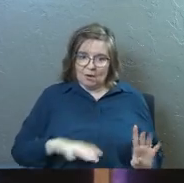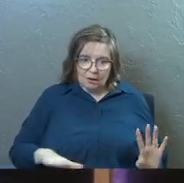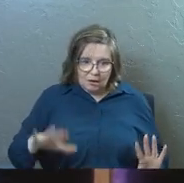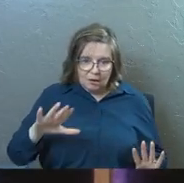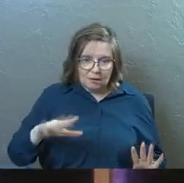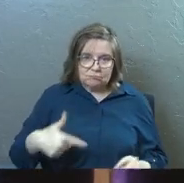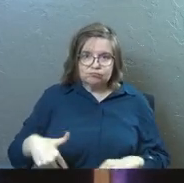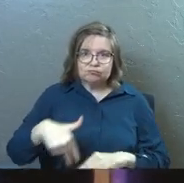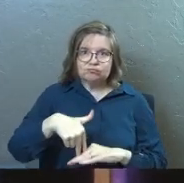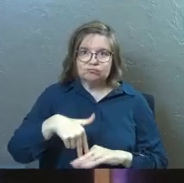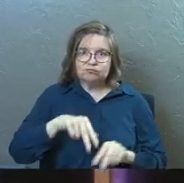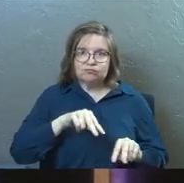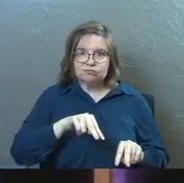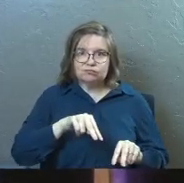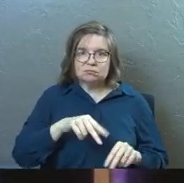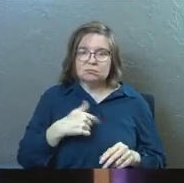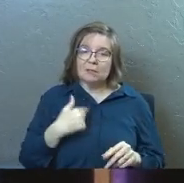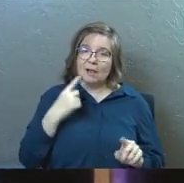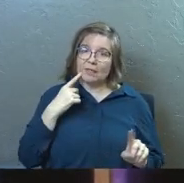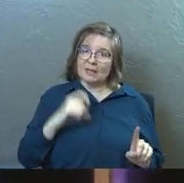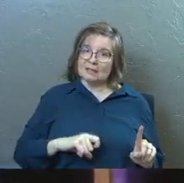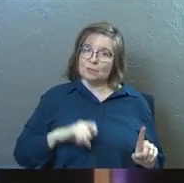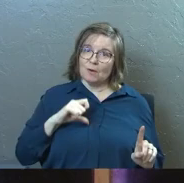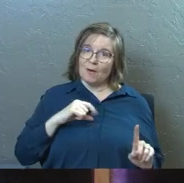I think he's proud of Stephen.